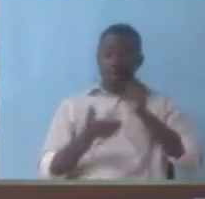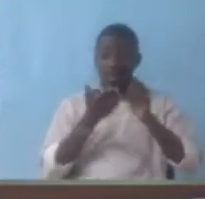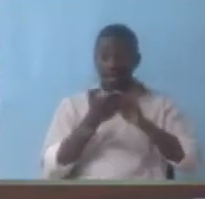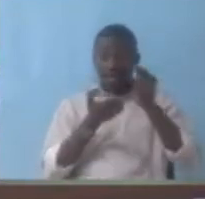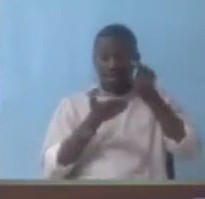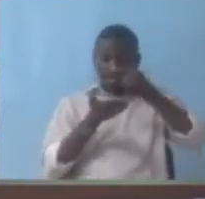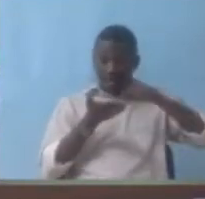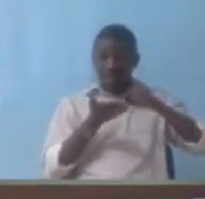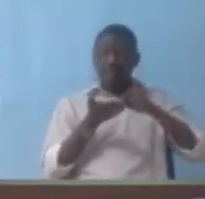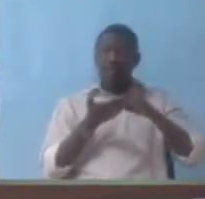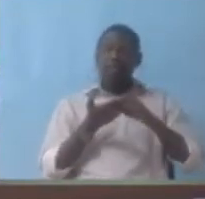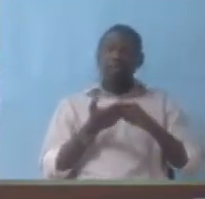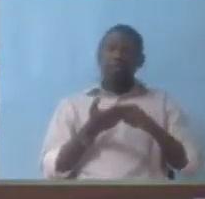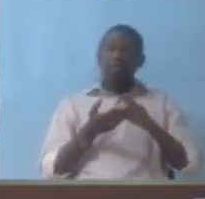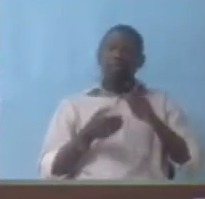drafted